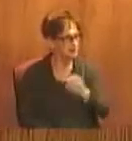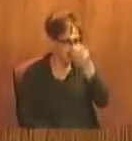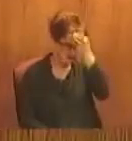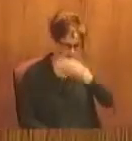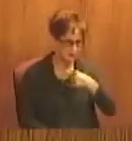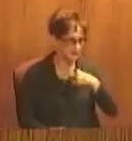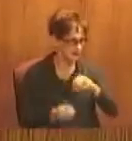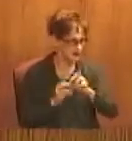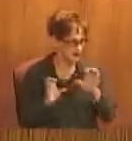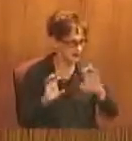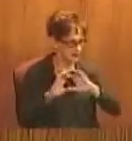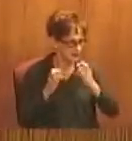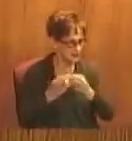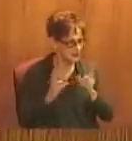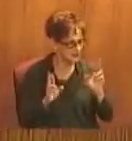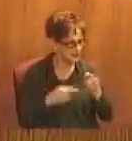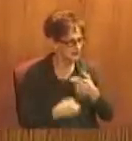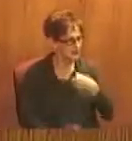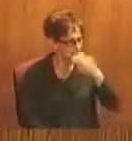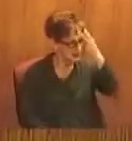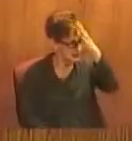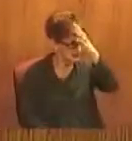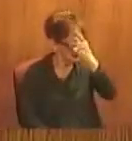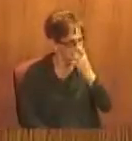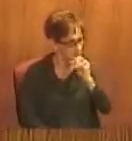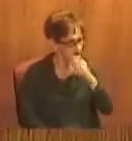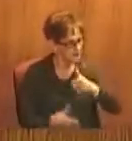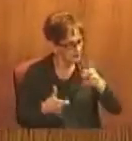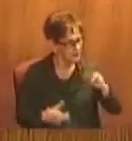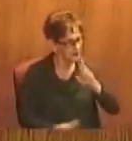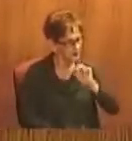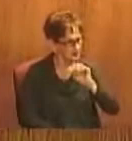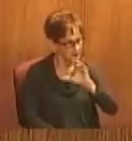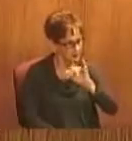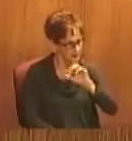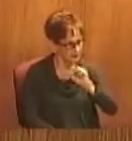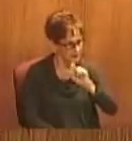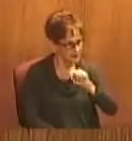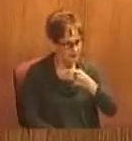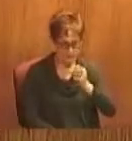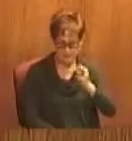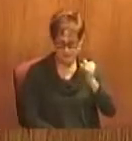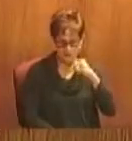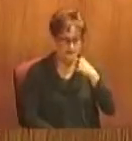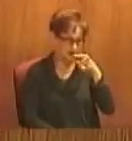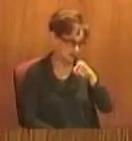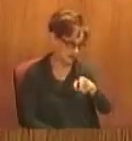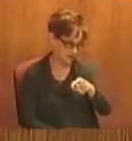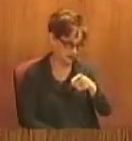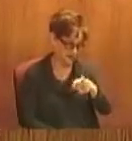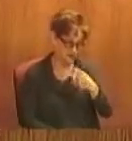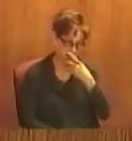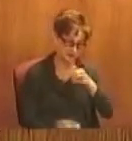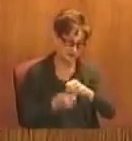in the classroom, "Mr. Stewart, my dad is one of the biggest racists on the planet." Now, he ain't gonna tell you that when you see him in